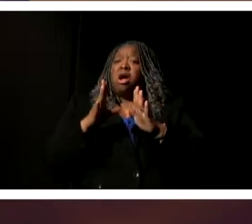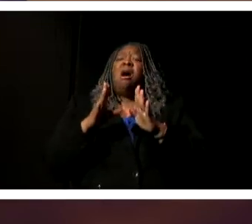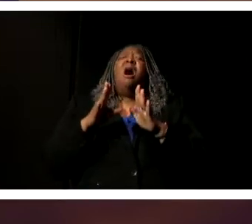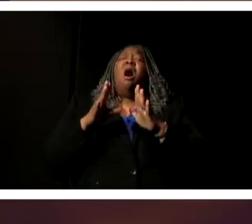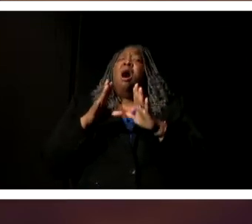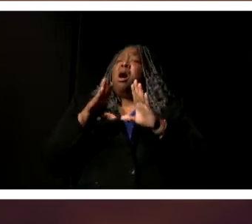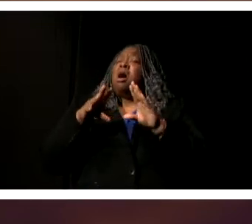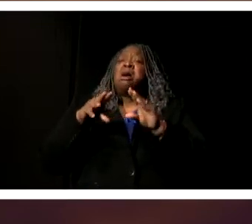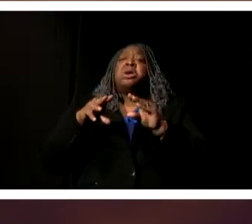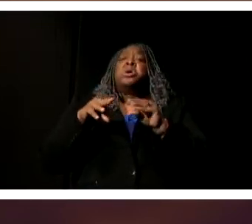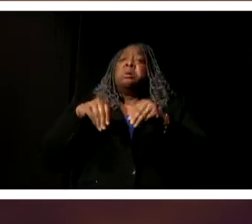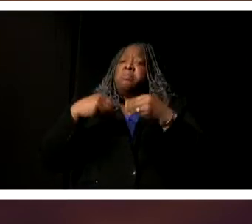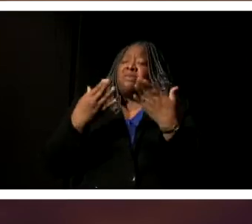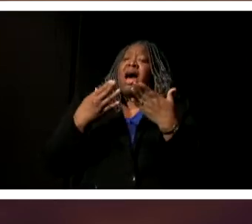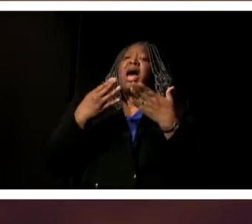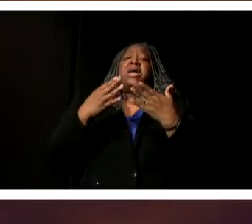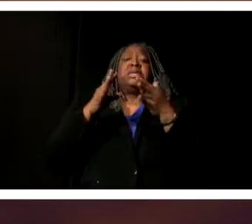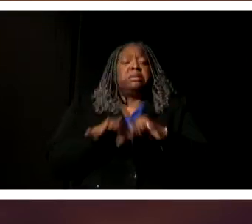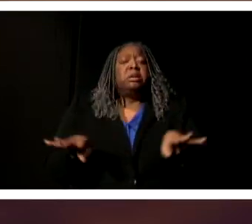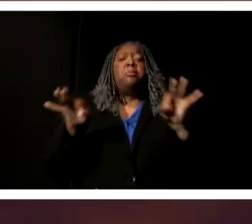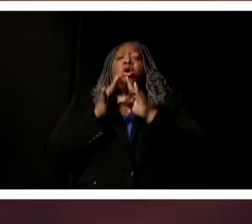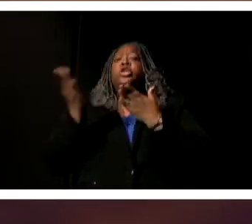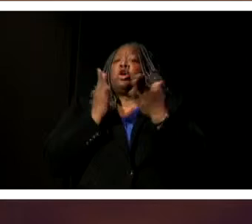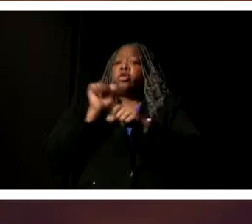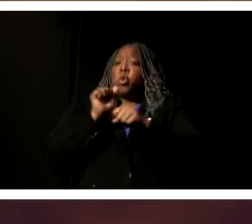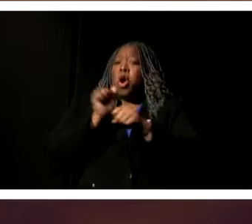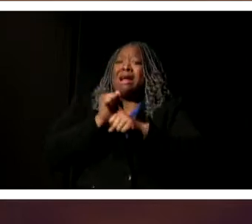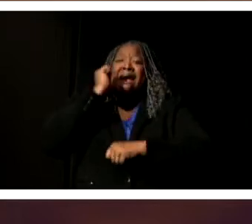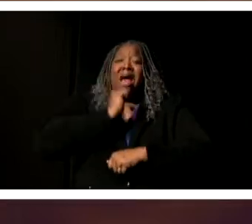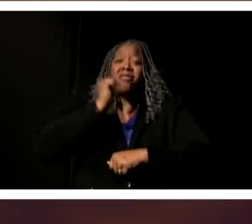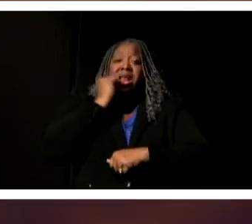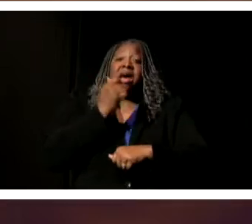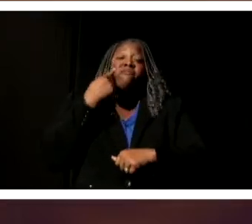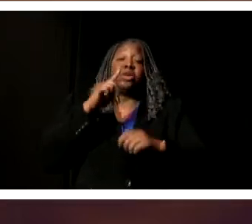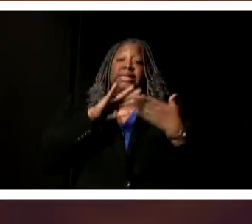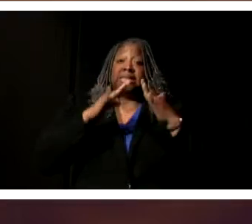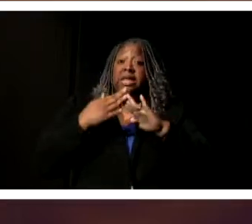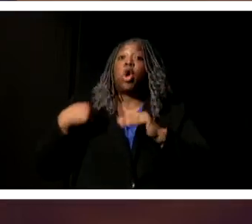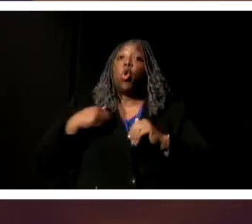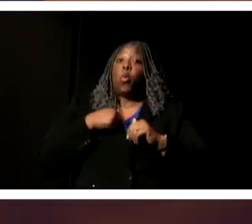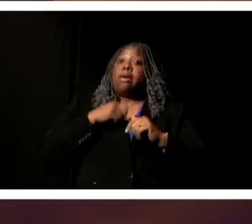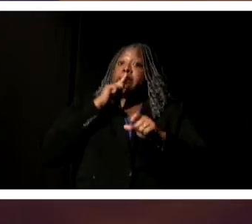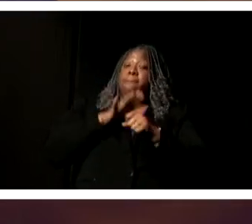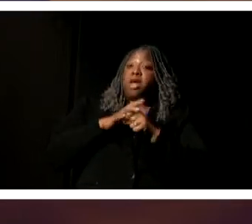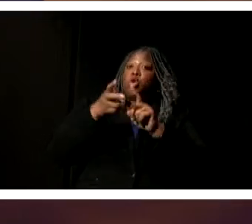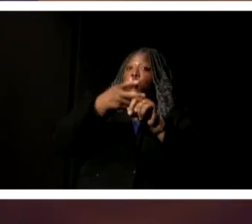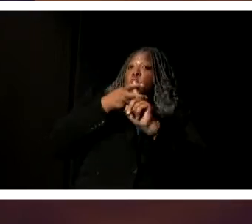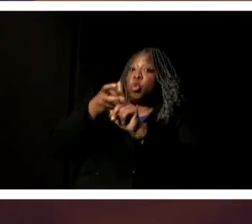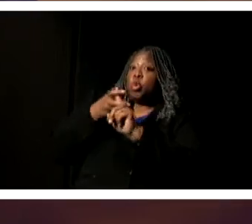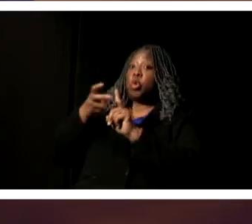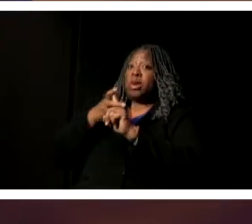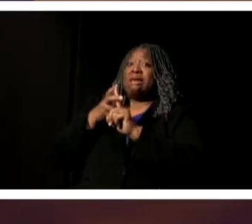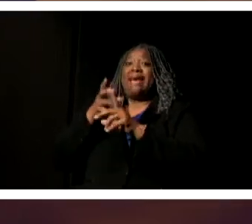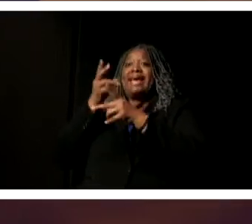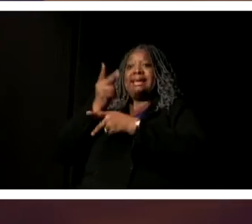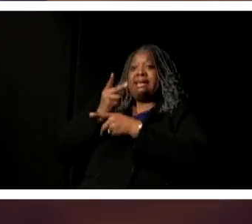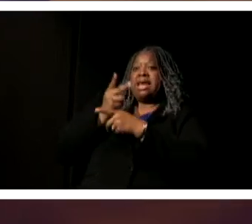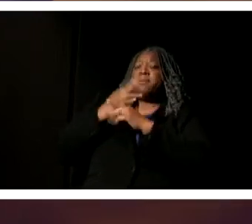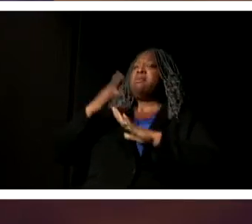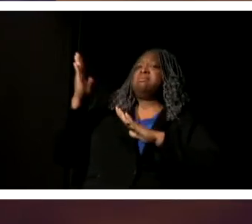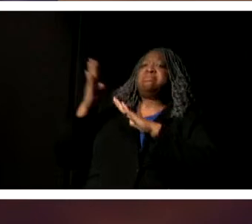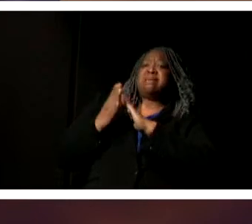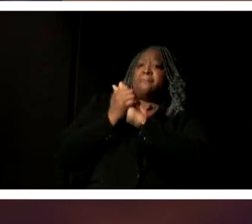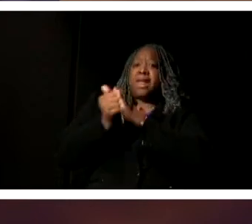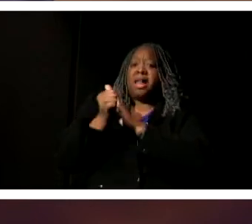this city government each and every day. And we are committed to recruiting and retaining top talent to deliver